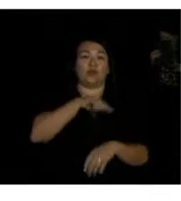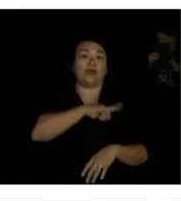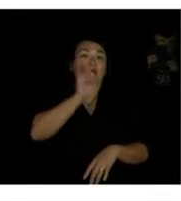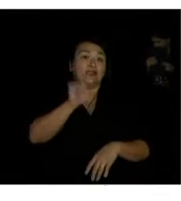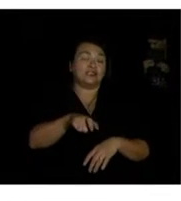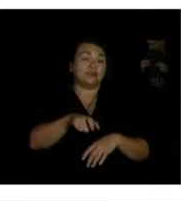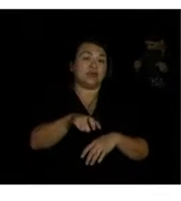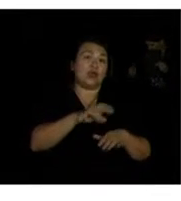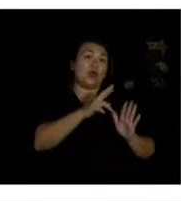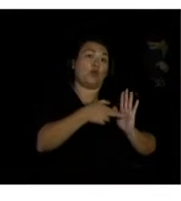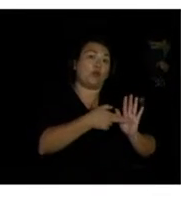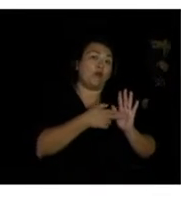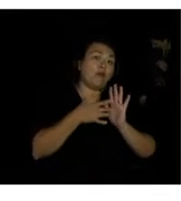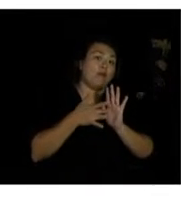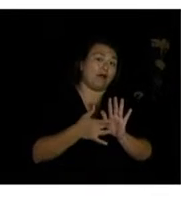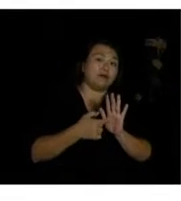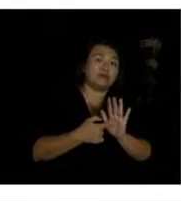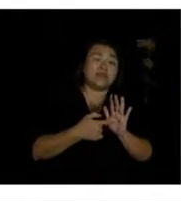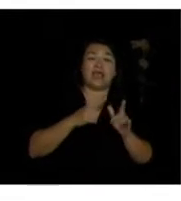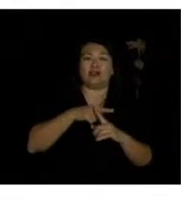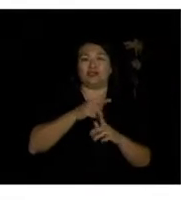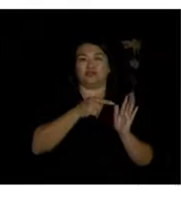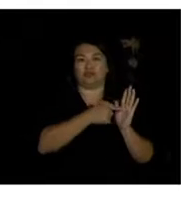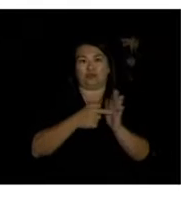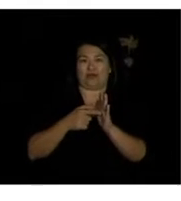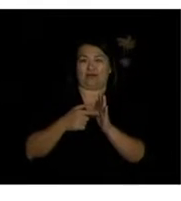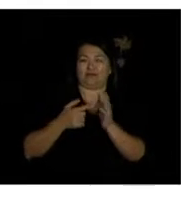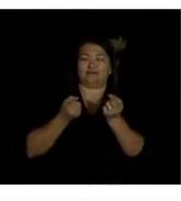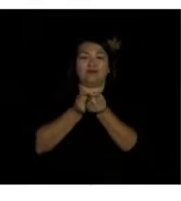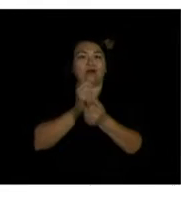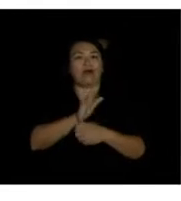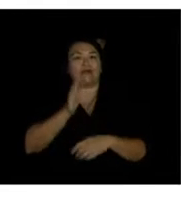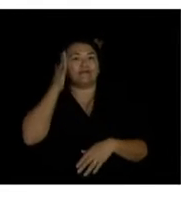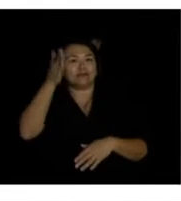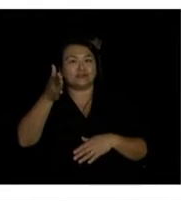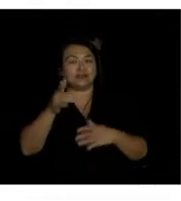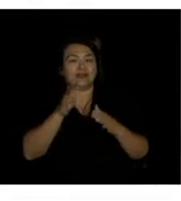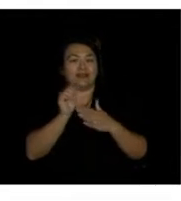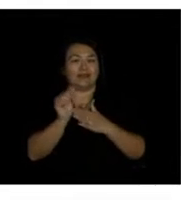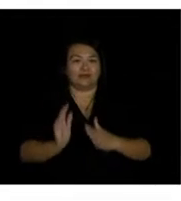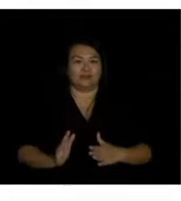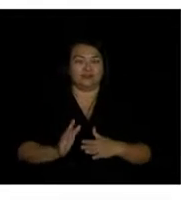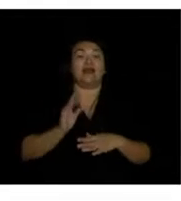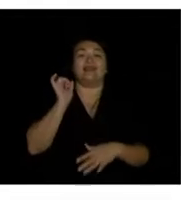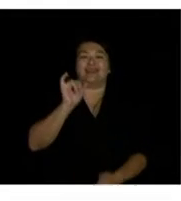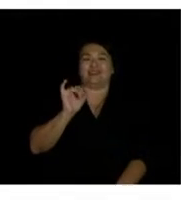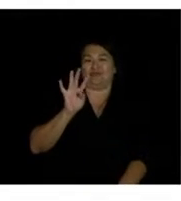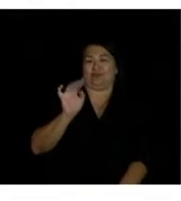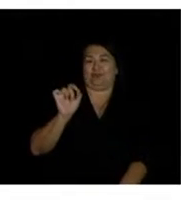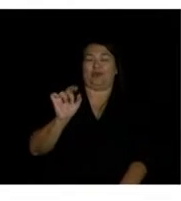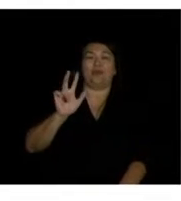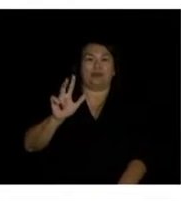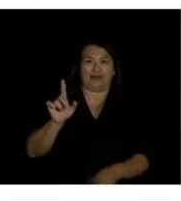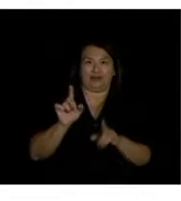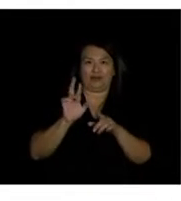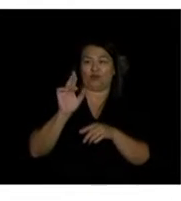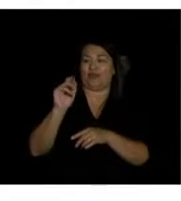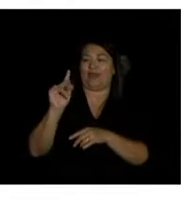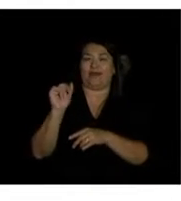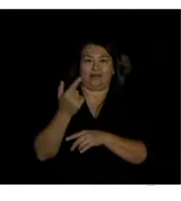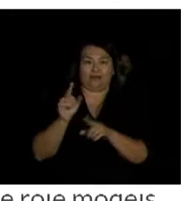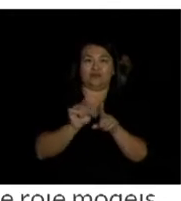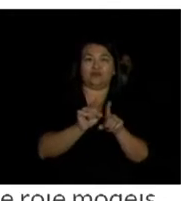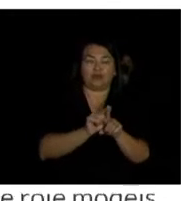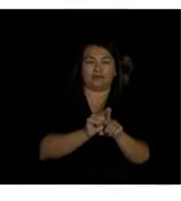role models and support our future leaders. That also got a 4.3. All right, so there's a number